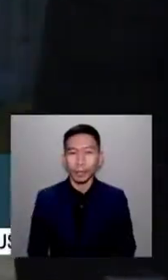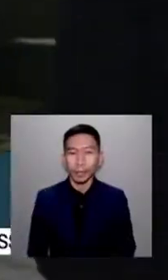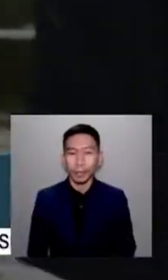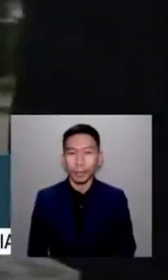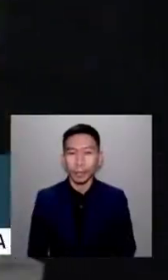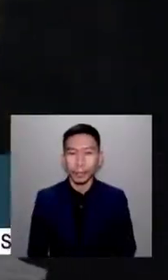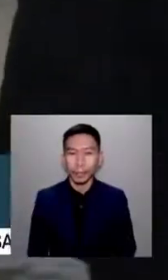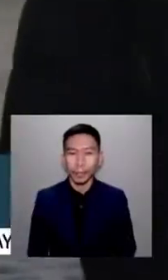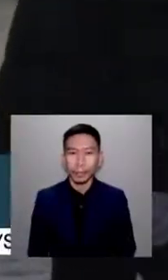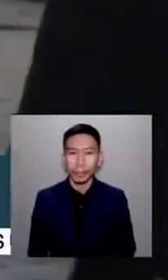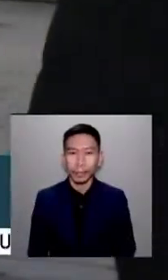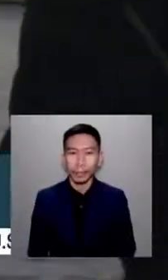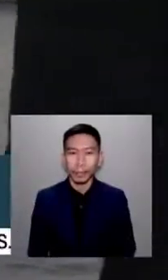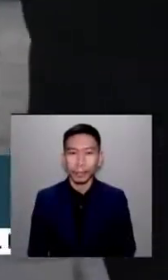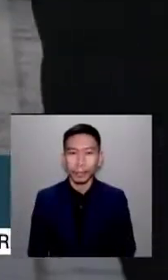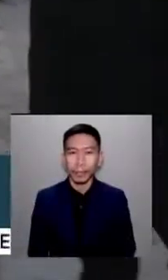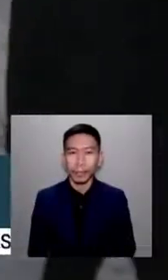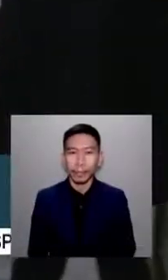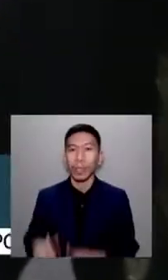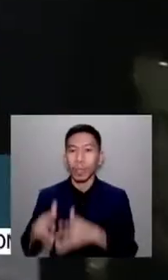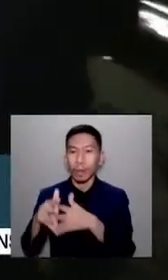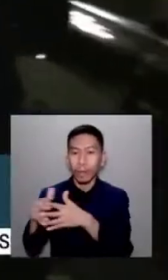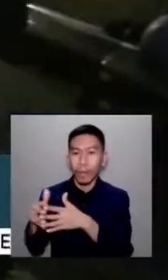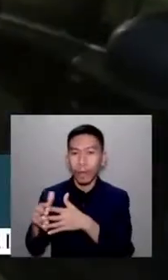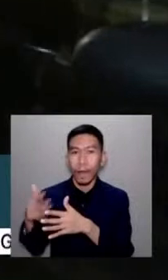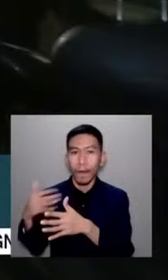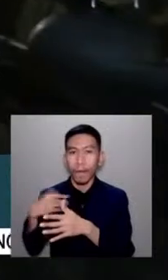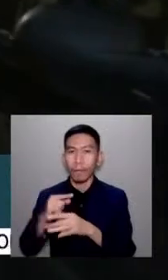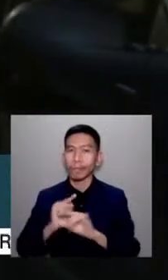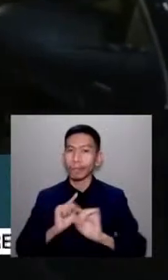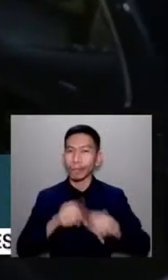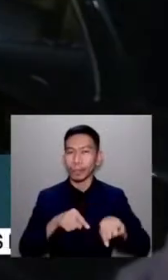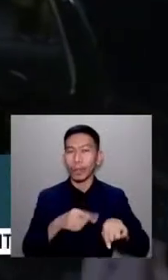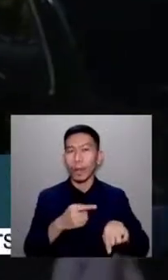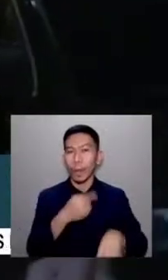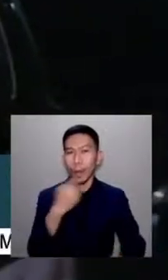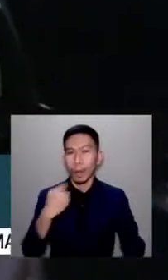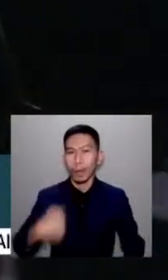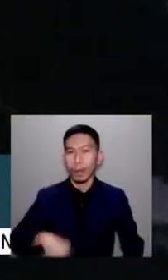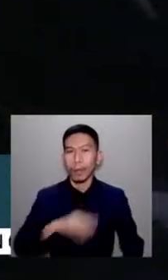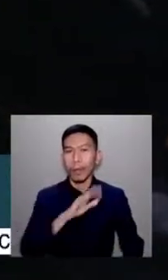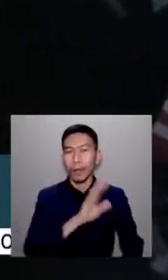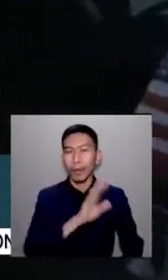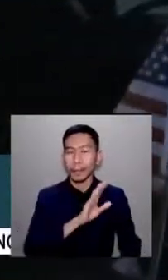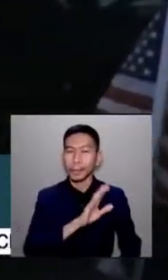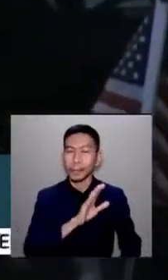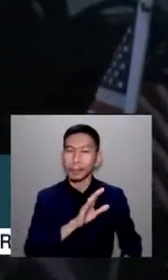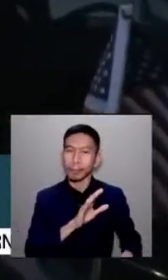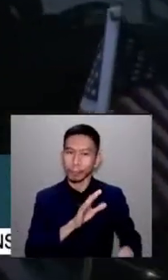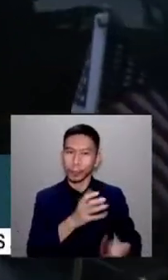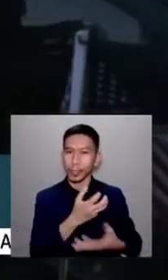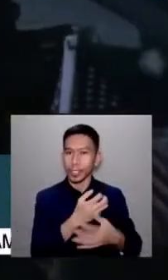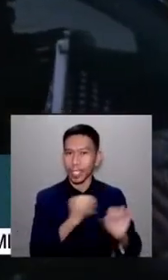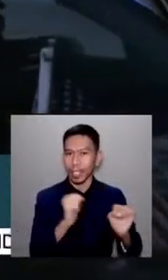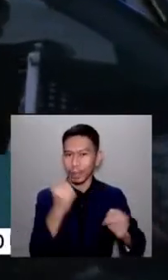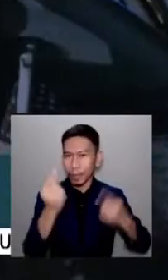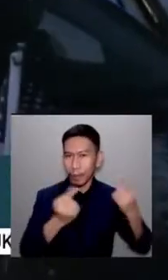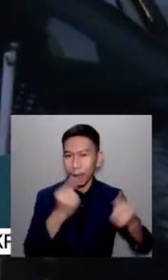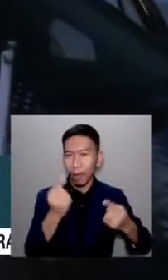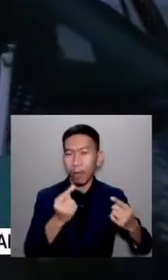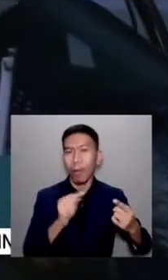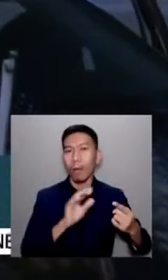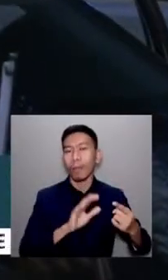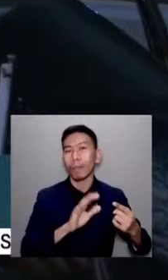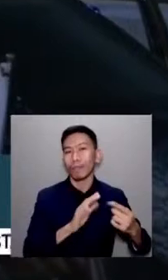One day after the U.S. hand-delivered a response to Russia regarding its security concerns, Moscow on Thursday said it was clear the U.S.